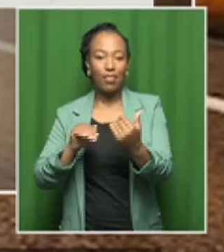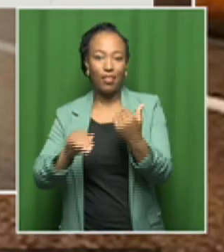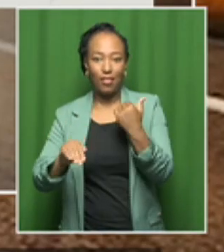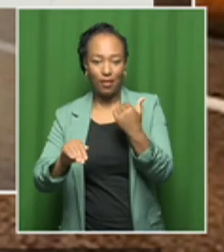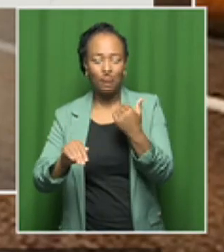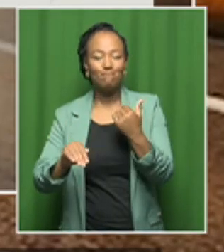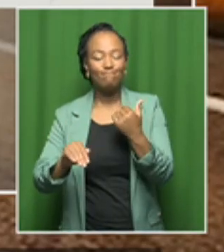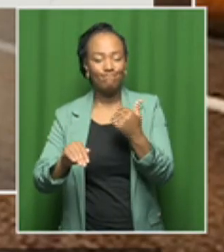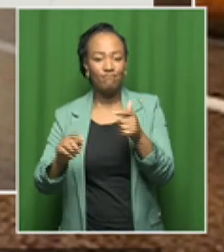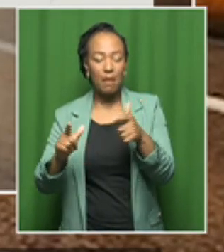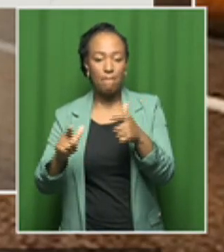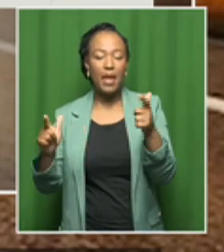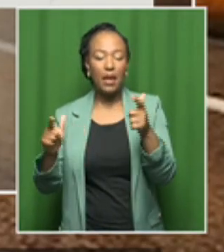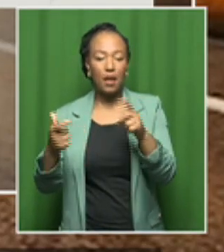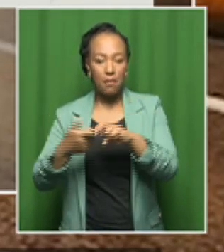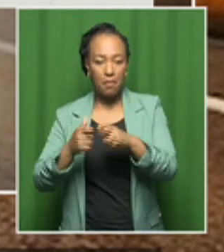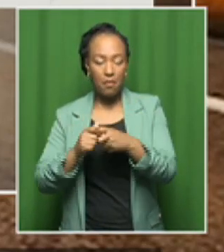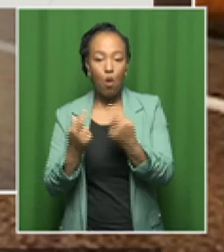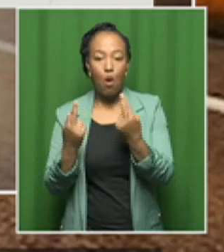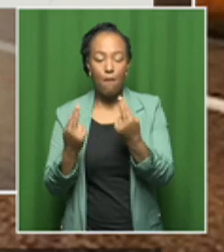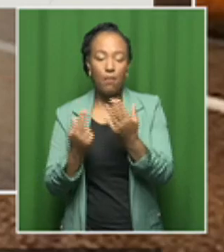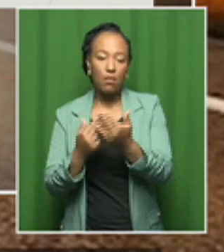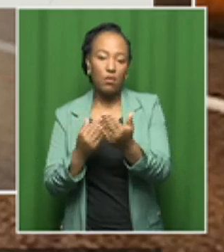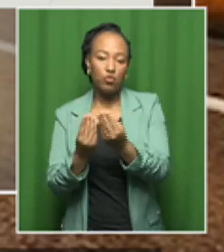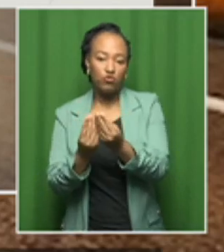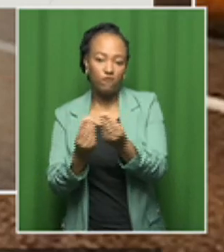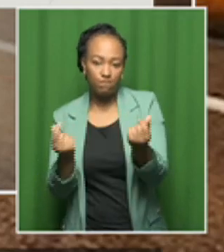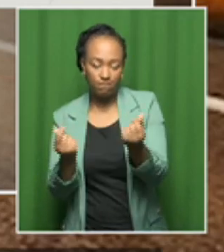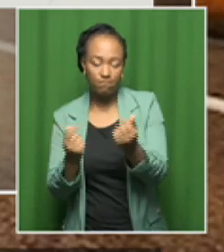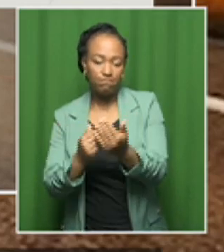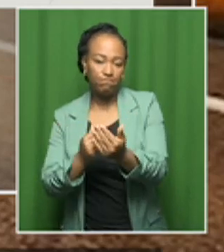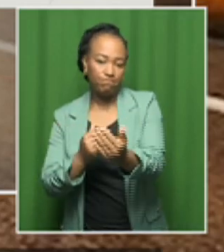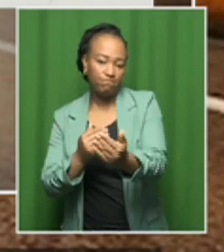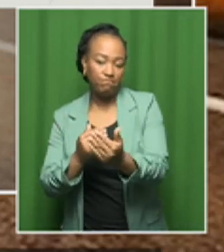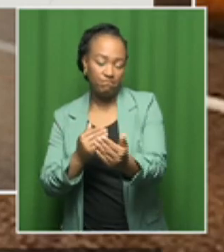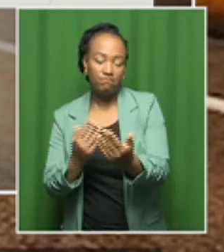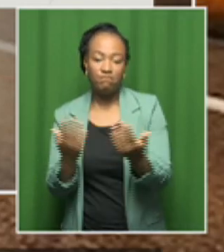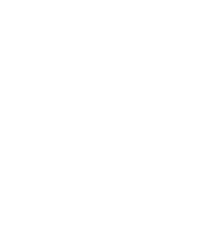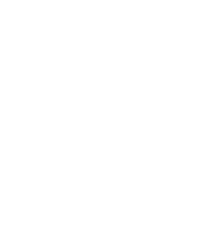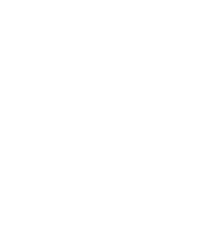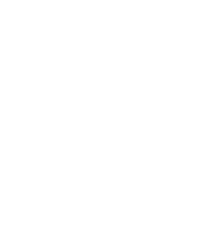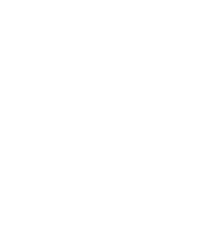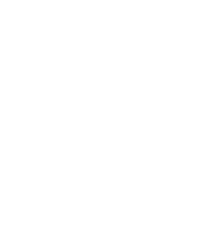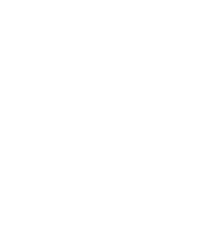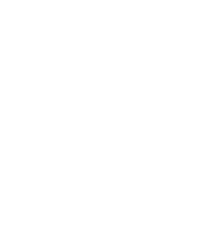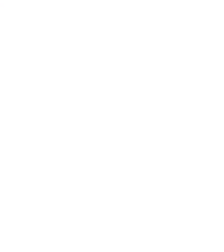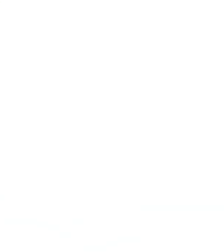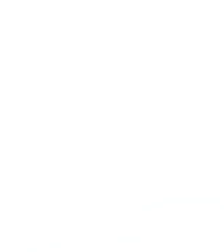really is a major problem. Hopefully they'll be out of the way. I'm sure they will by the end of year break.